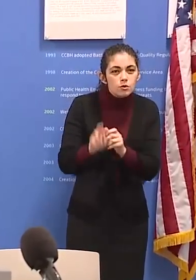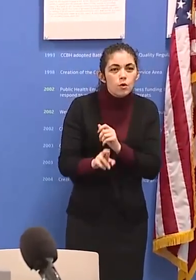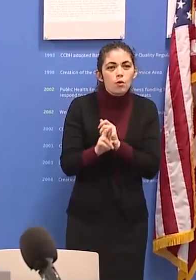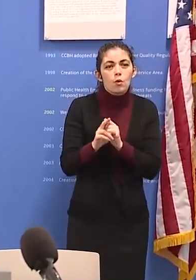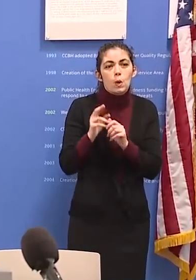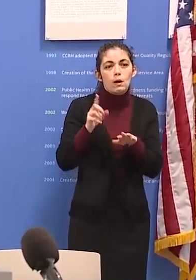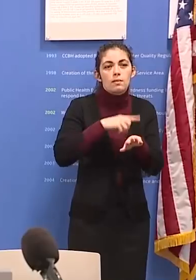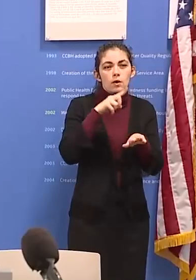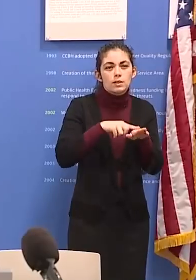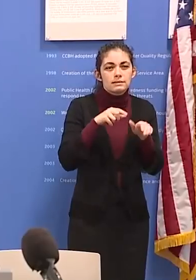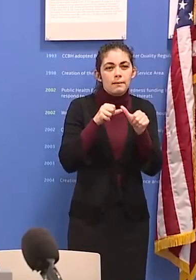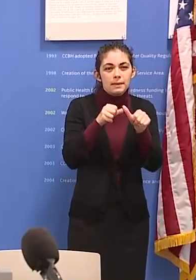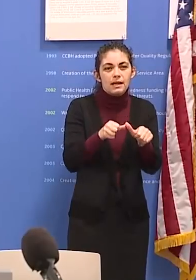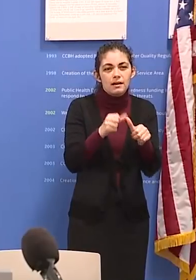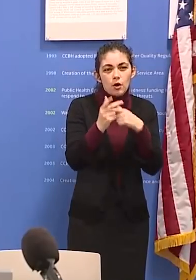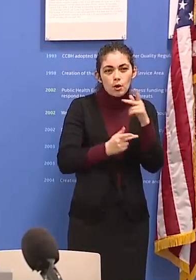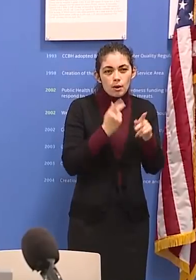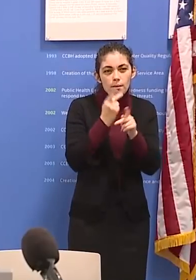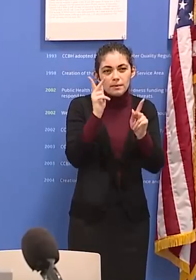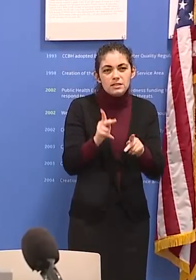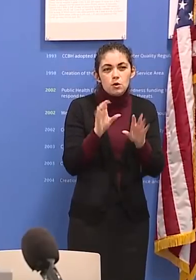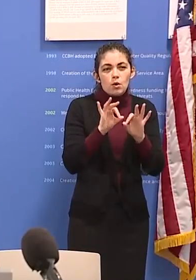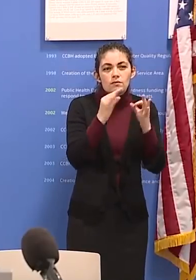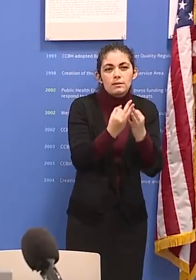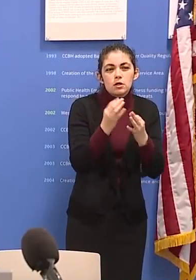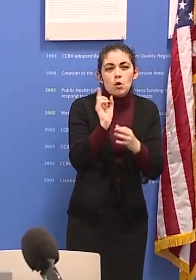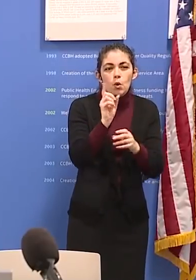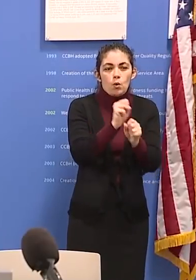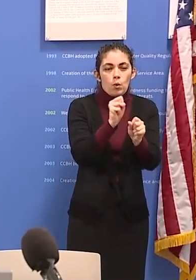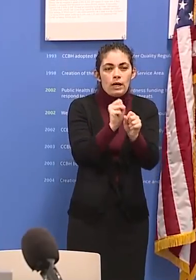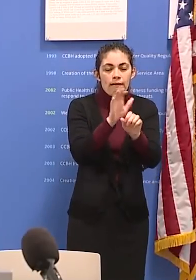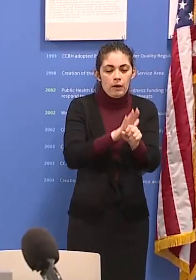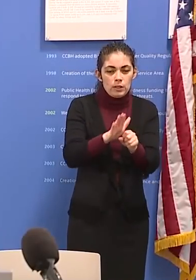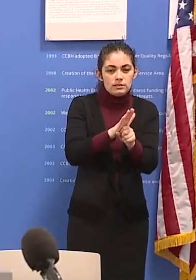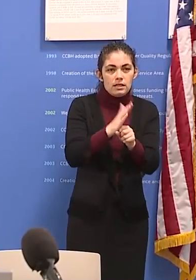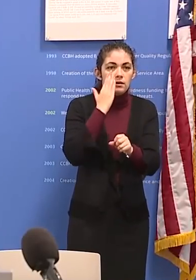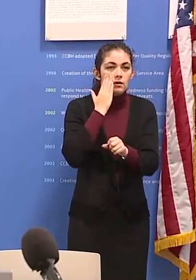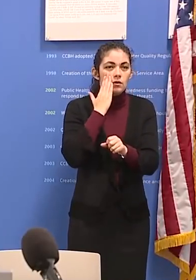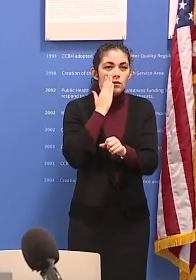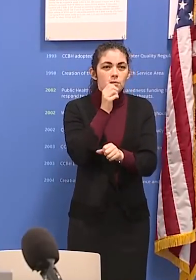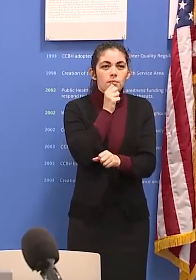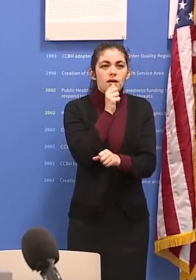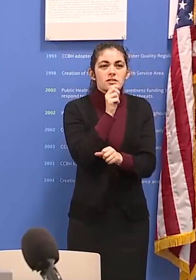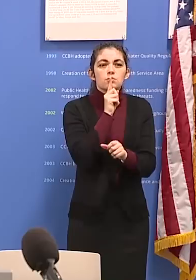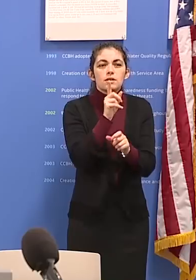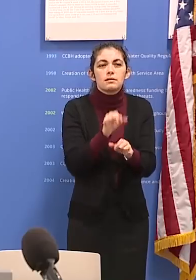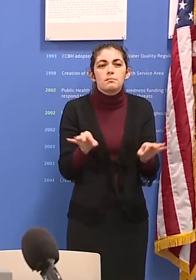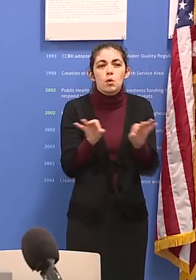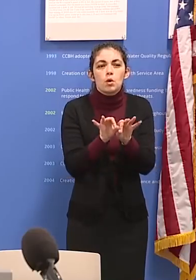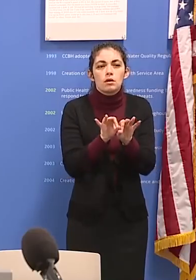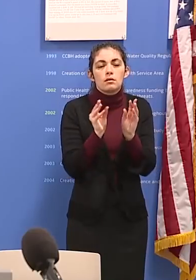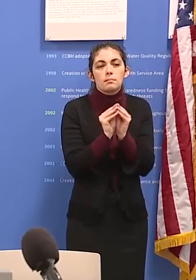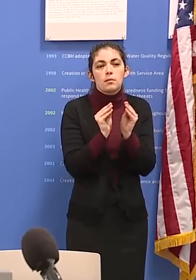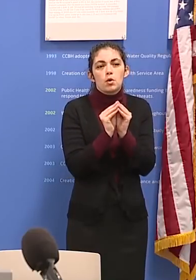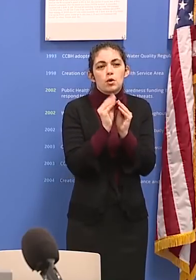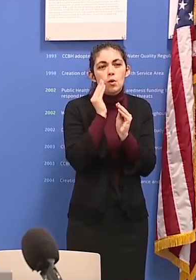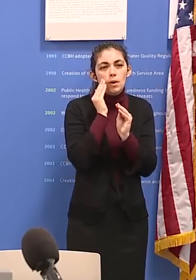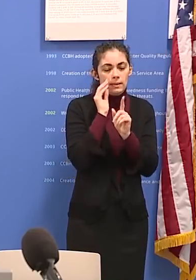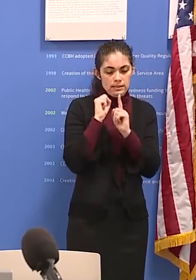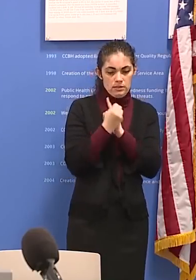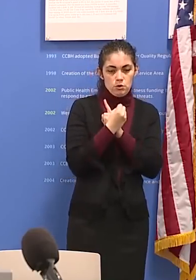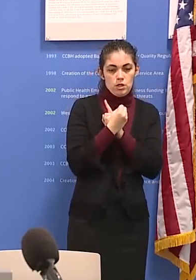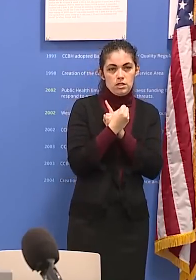long-term care facilities? Is that within families or workplaces? I know that privacy is really important, but just kind of knowing the